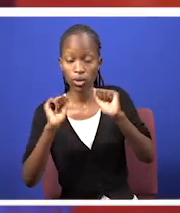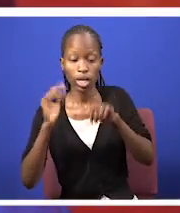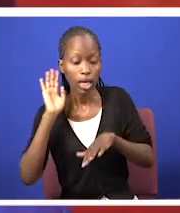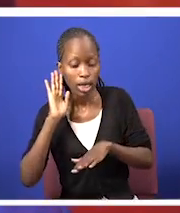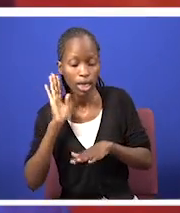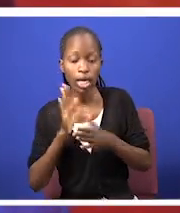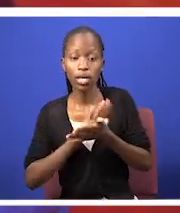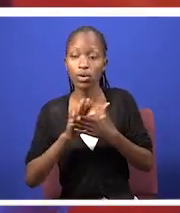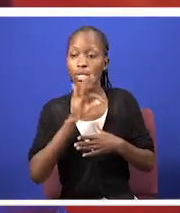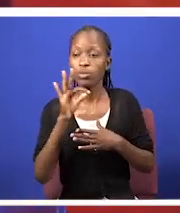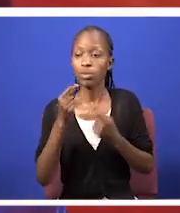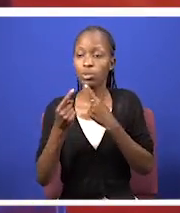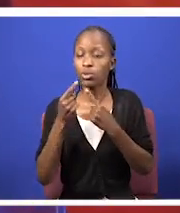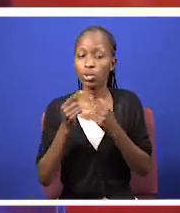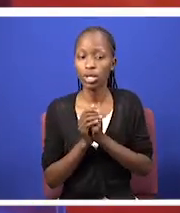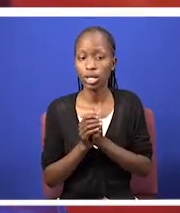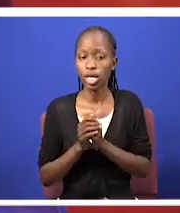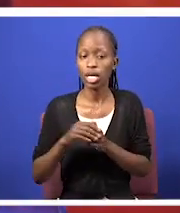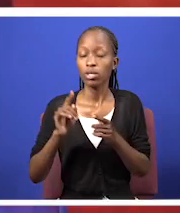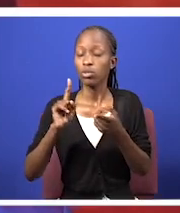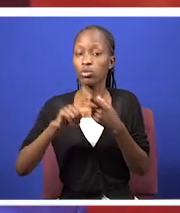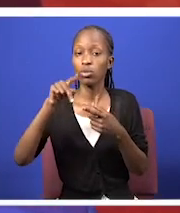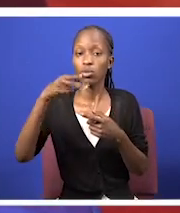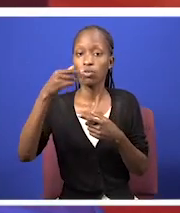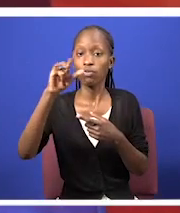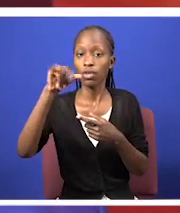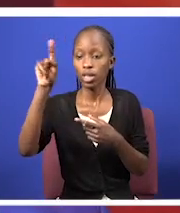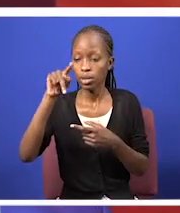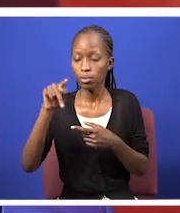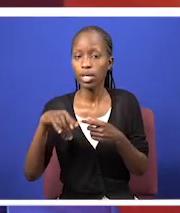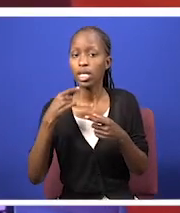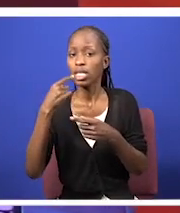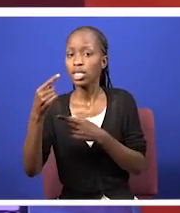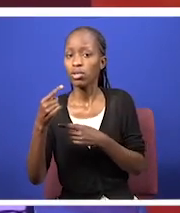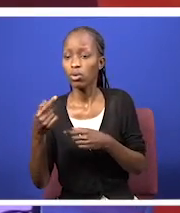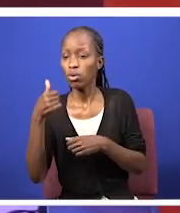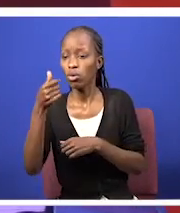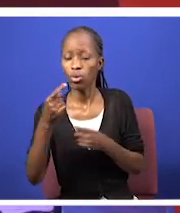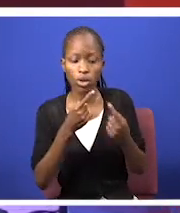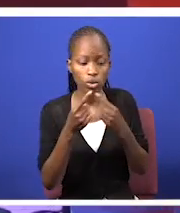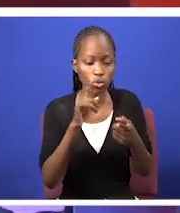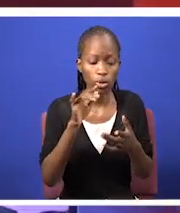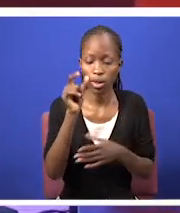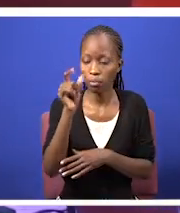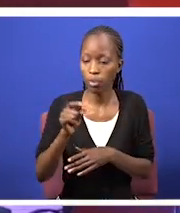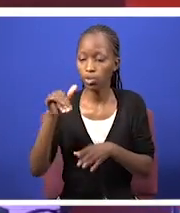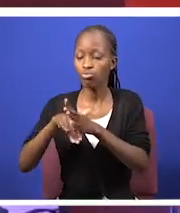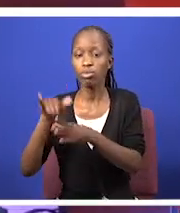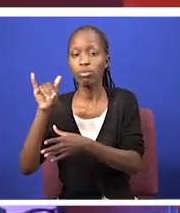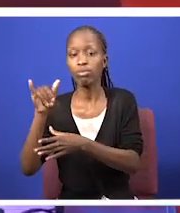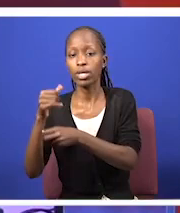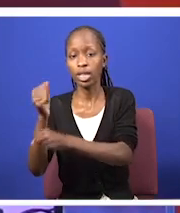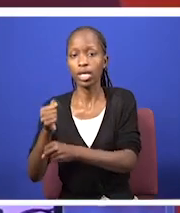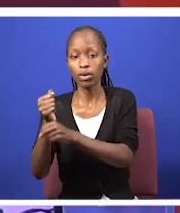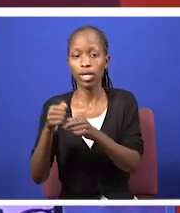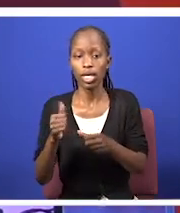him speak to Philip. He tells Philip, go and join yourself to the person on that chariot. Go and speak to the person who's riding